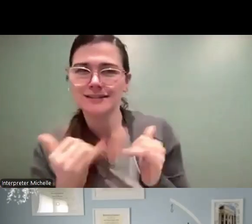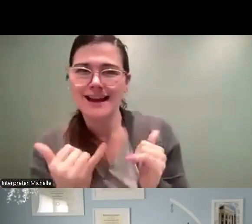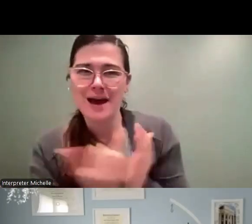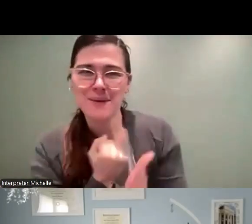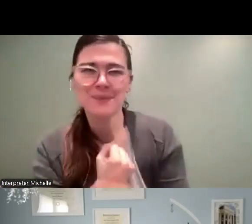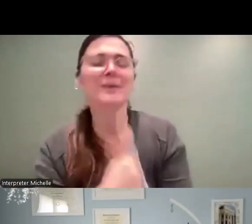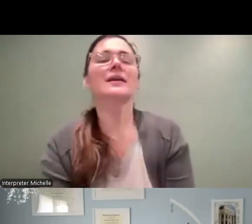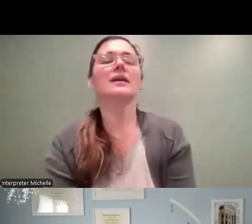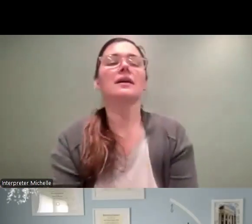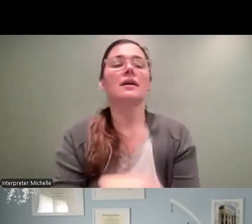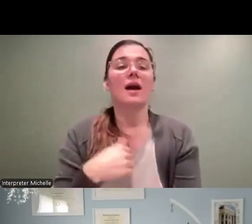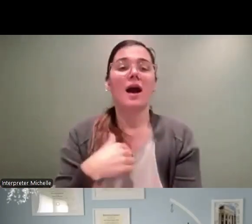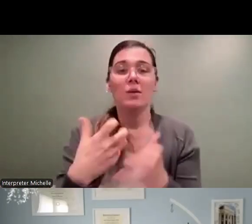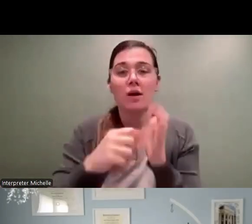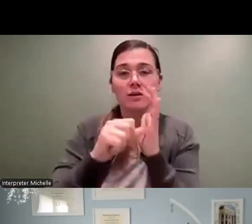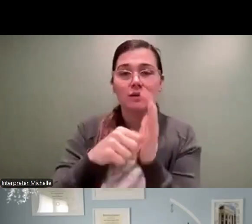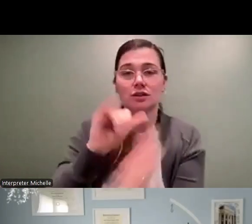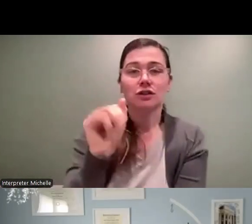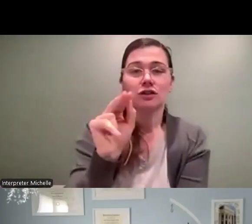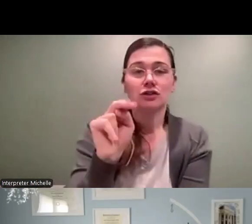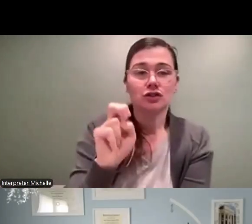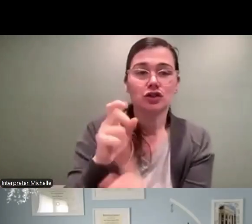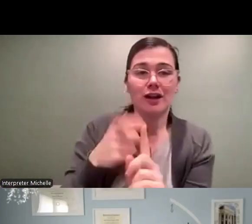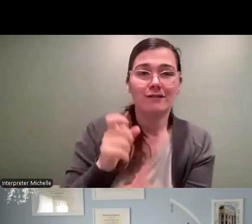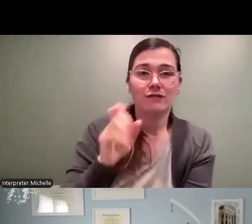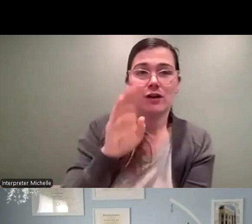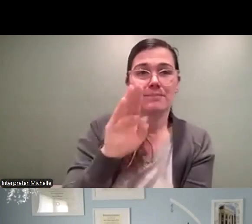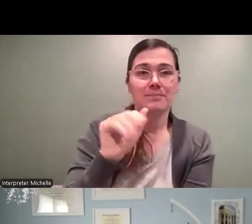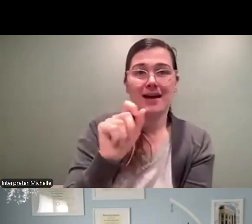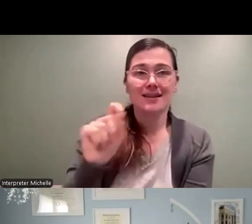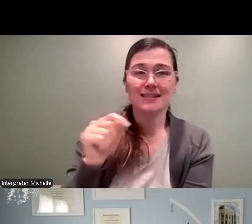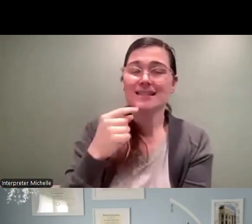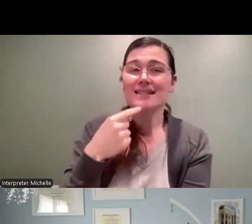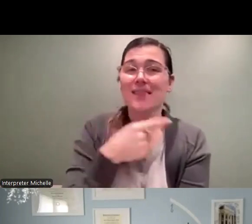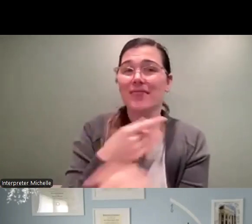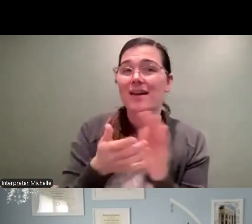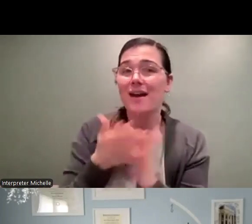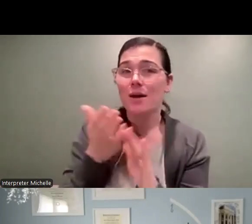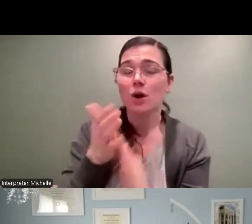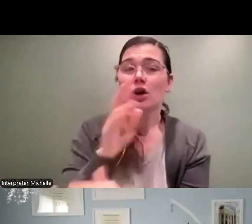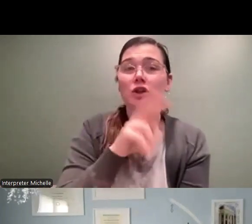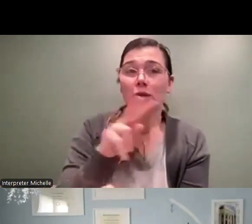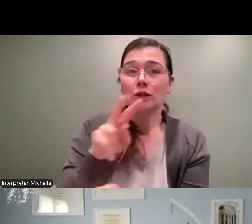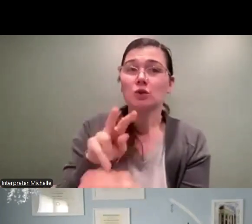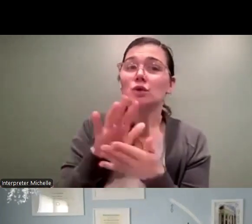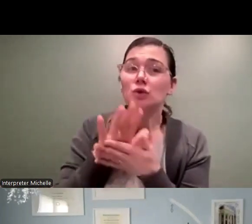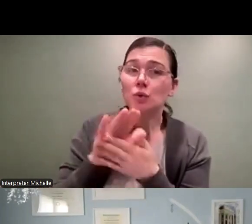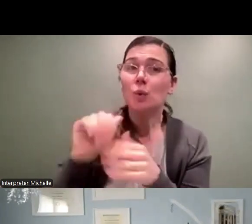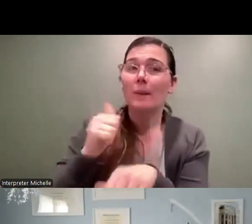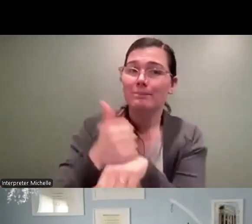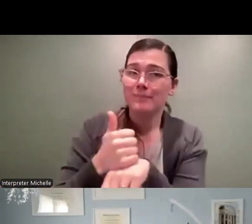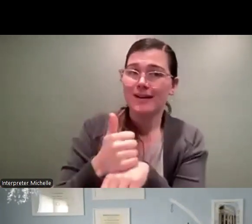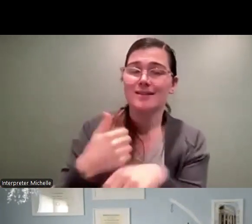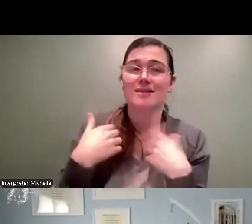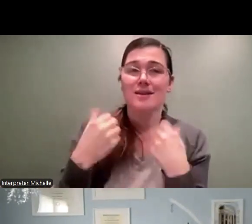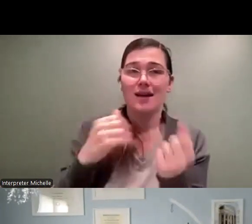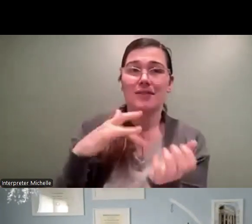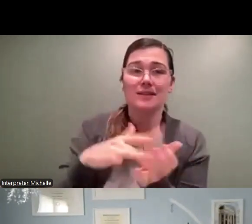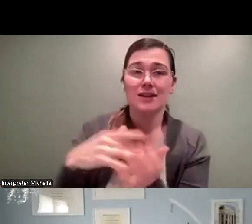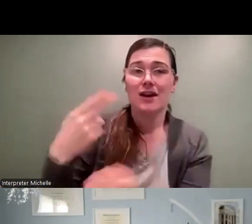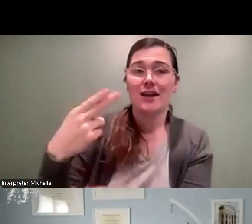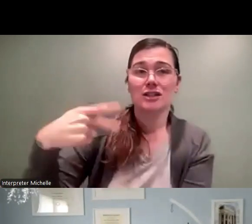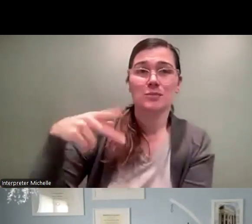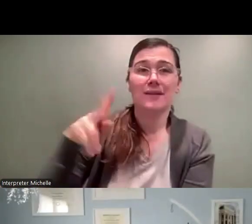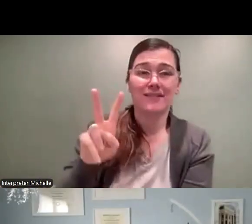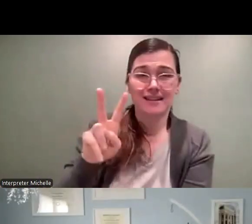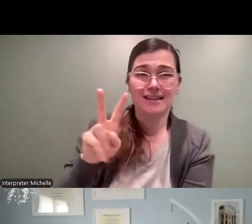well, Jane from Bassett said that they operate 22 school-based health centers, and their HPV vaccination rate is at